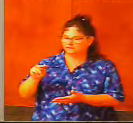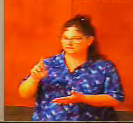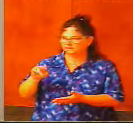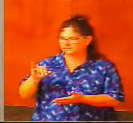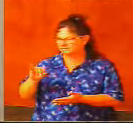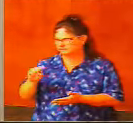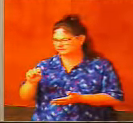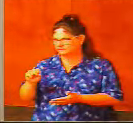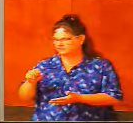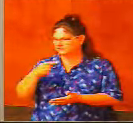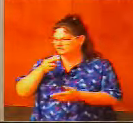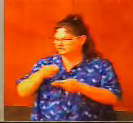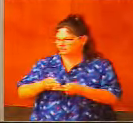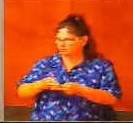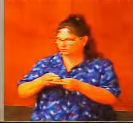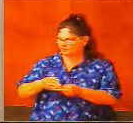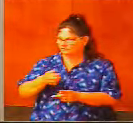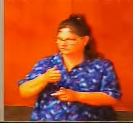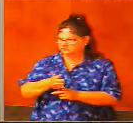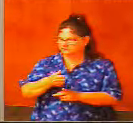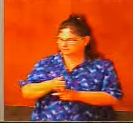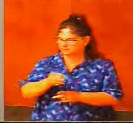bandit.